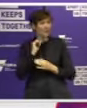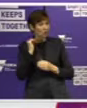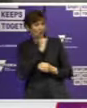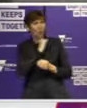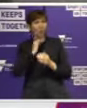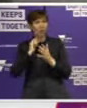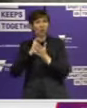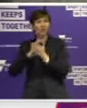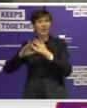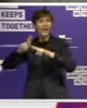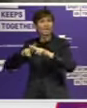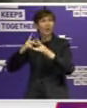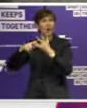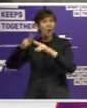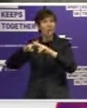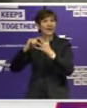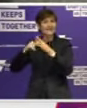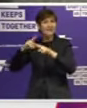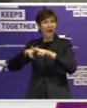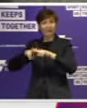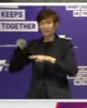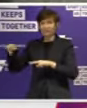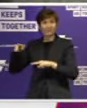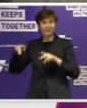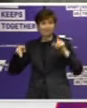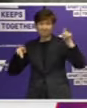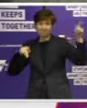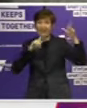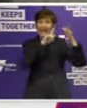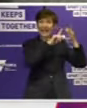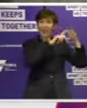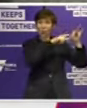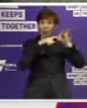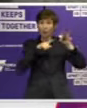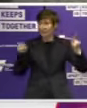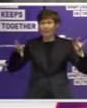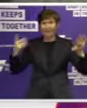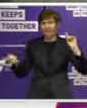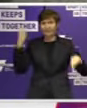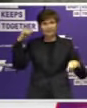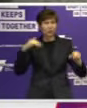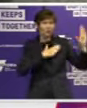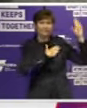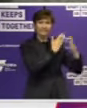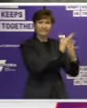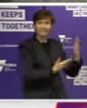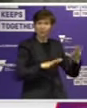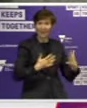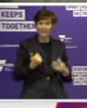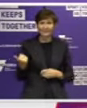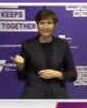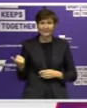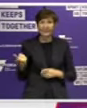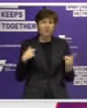given evidence and has not given a statement to the inquiry, you say you set the inquiry up for transparency to get to the bottom of